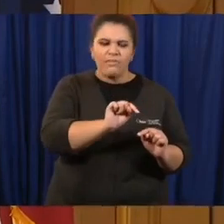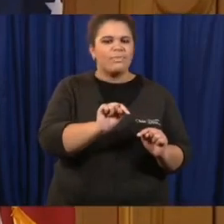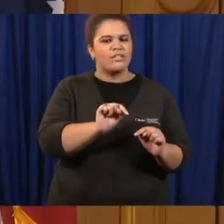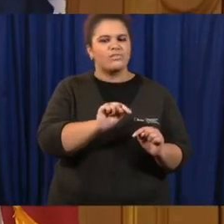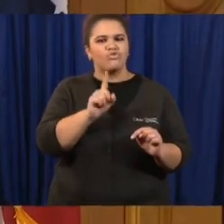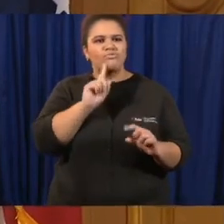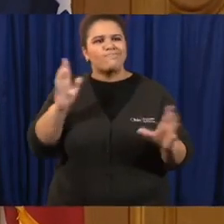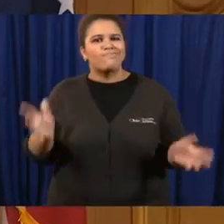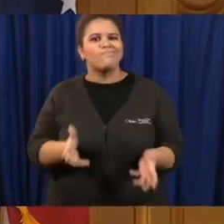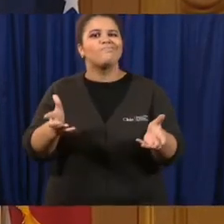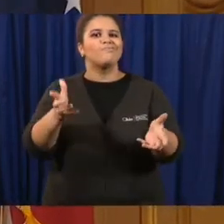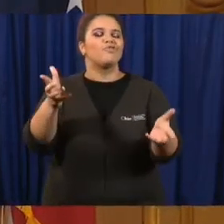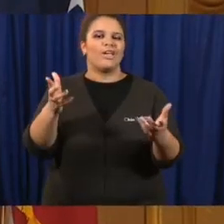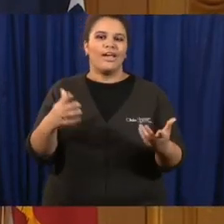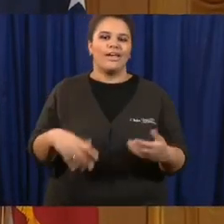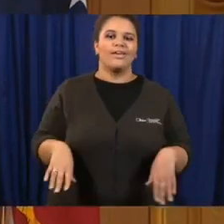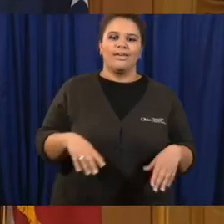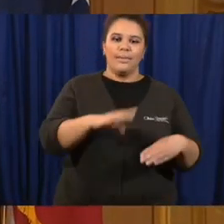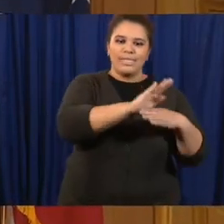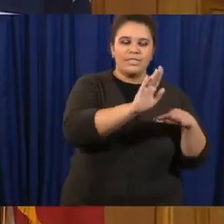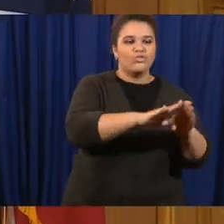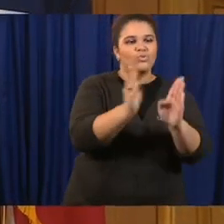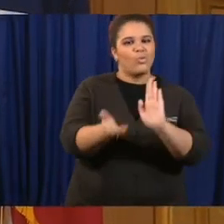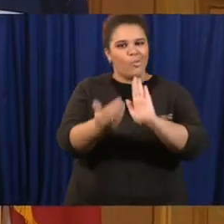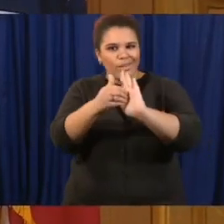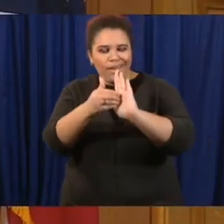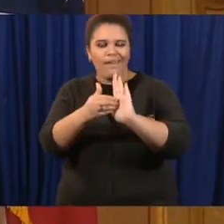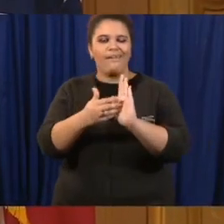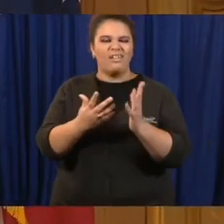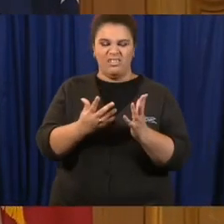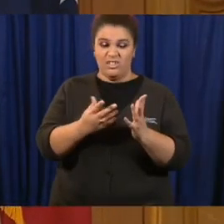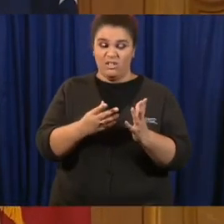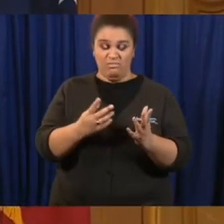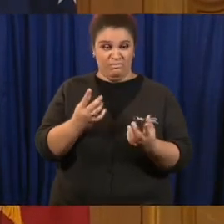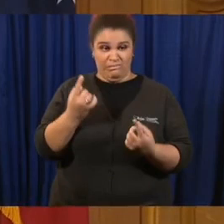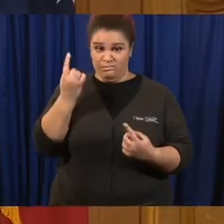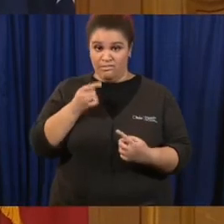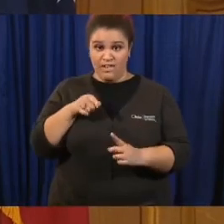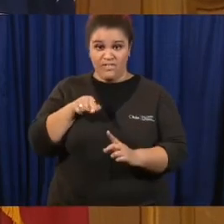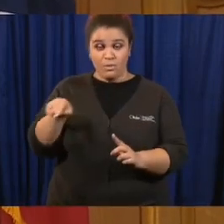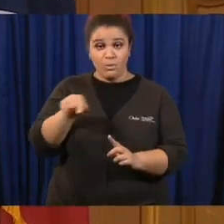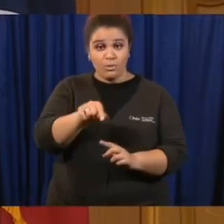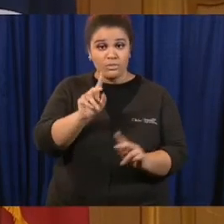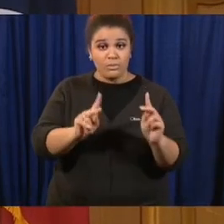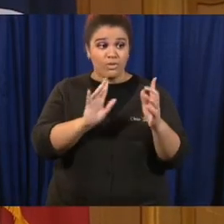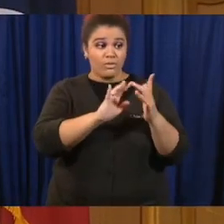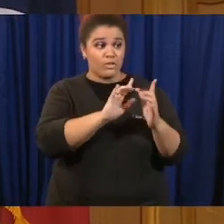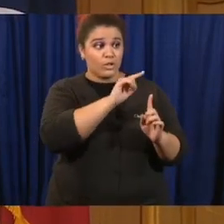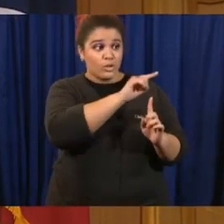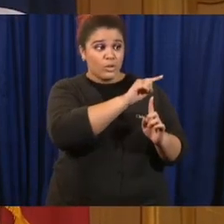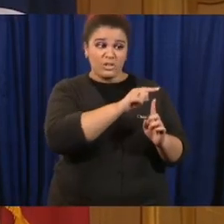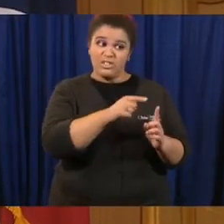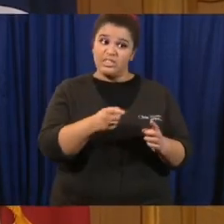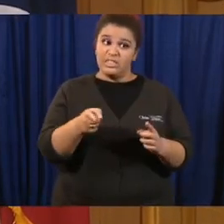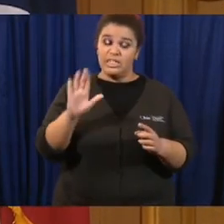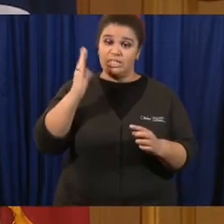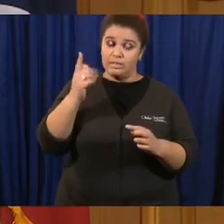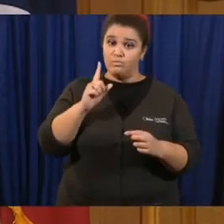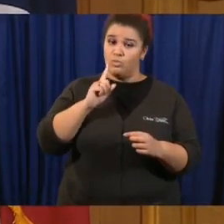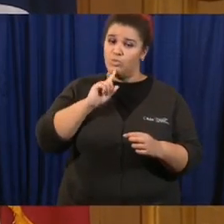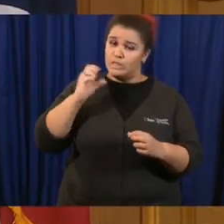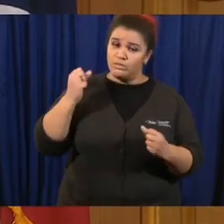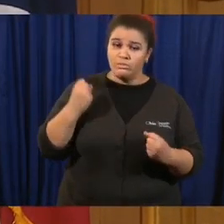the restrictions. Have they gotten in touch with you? What do you tell them when they get in touch with you and are making these pushes? Sure. I